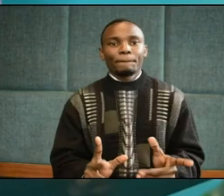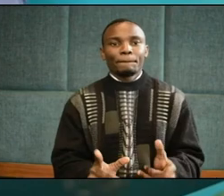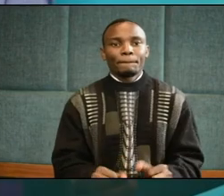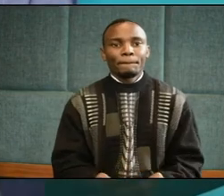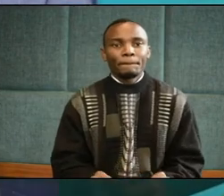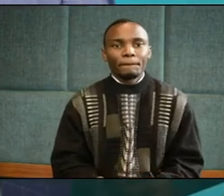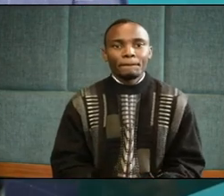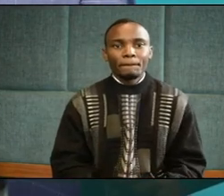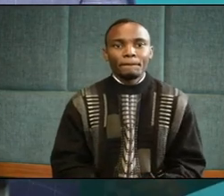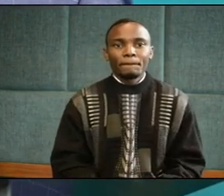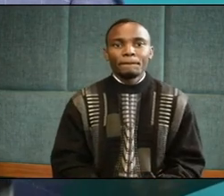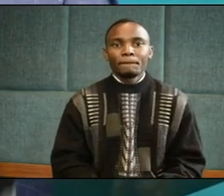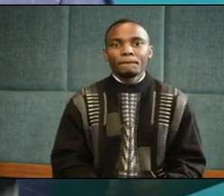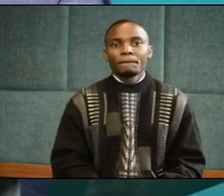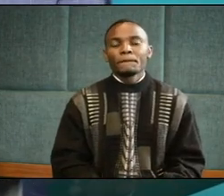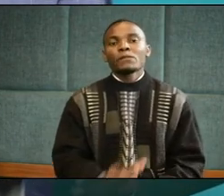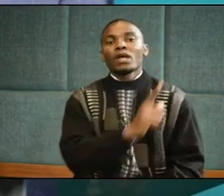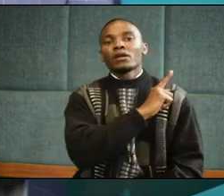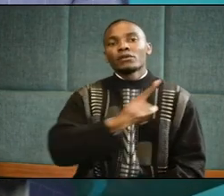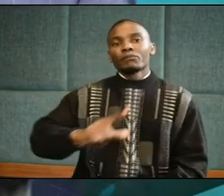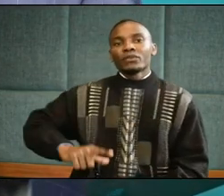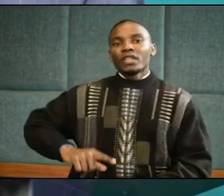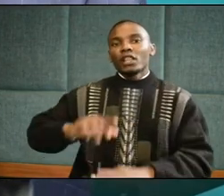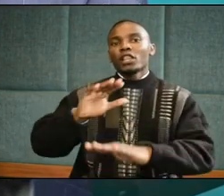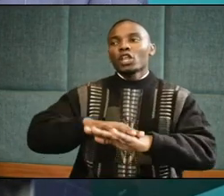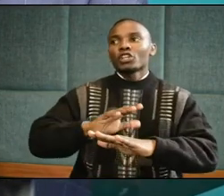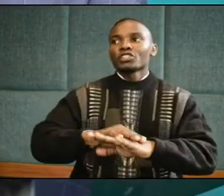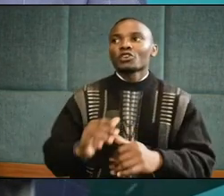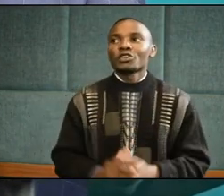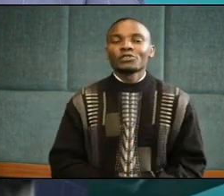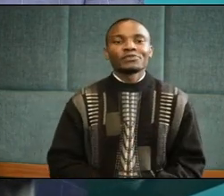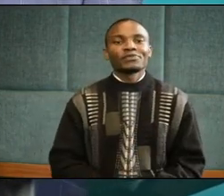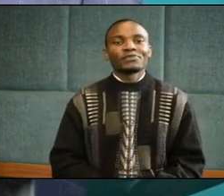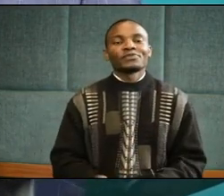The Lord is good, and all the time.